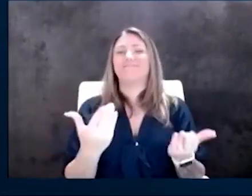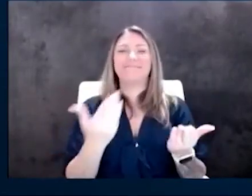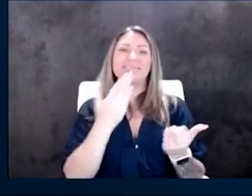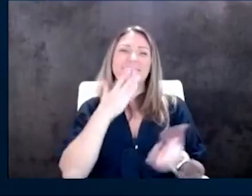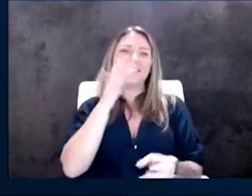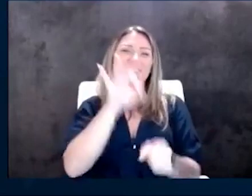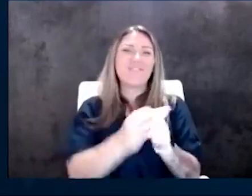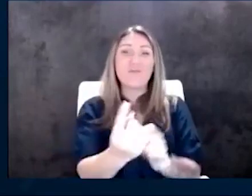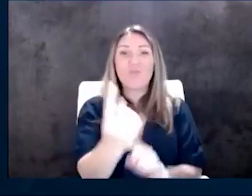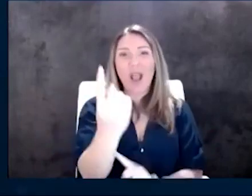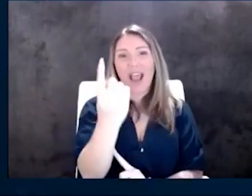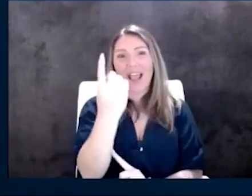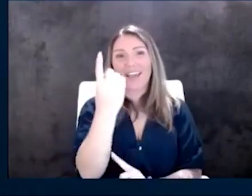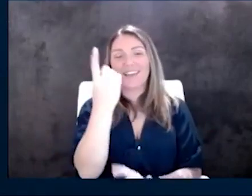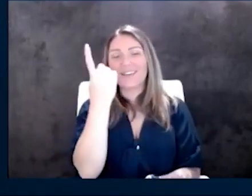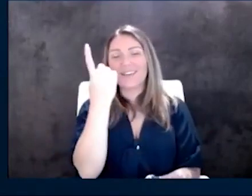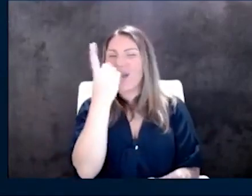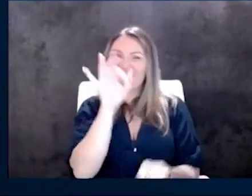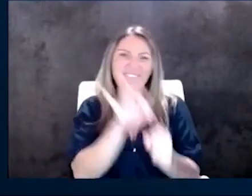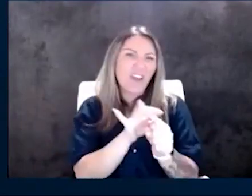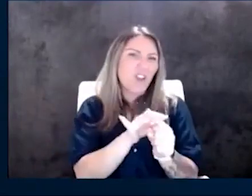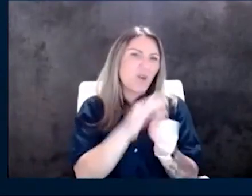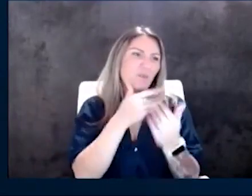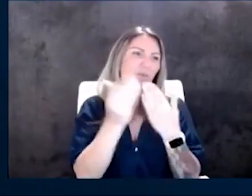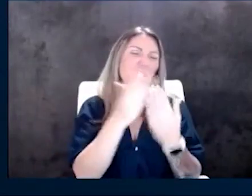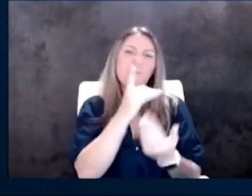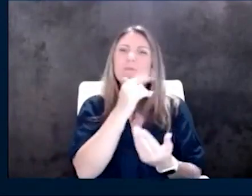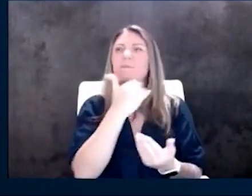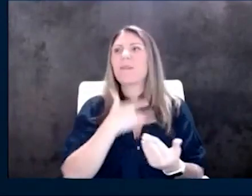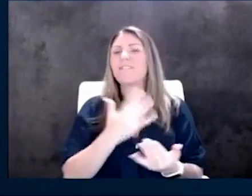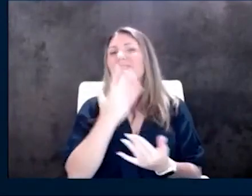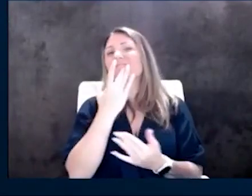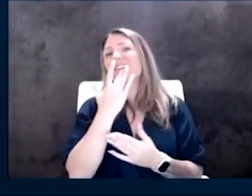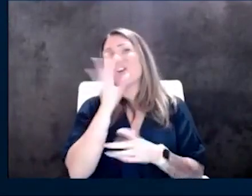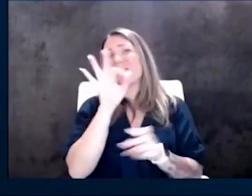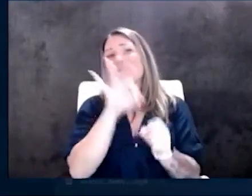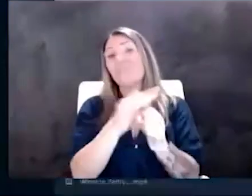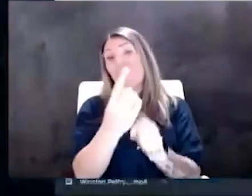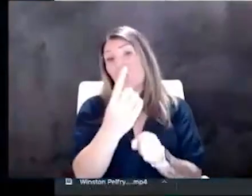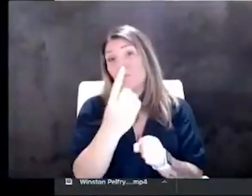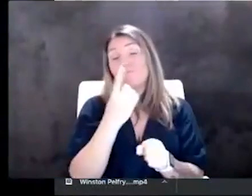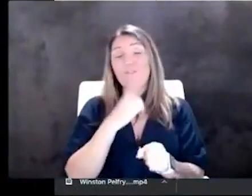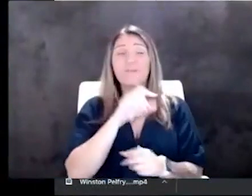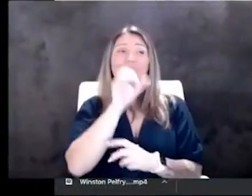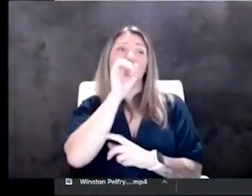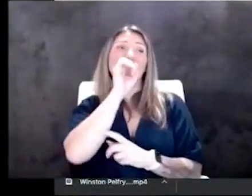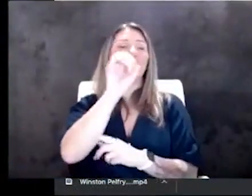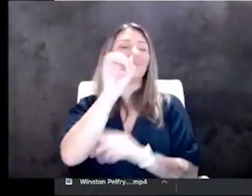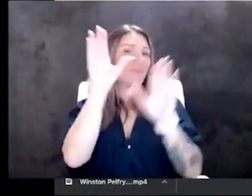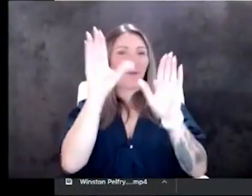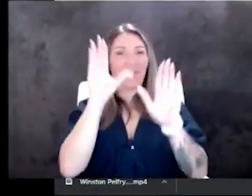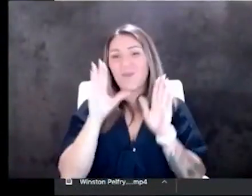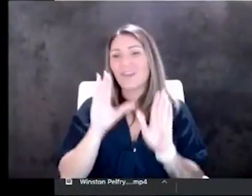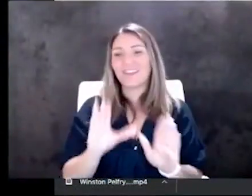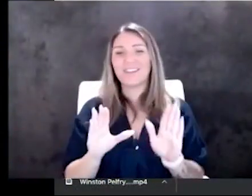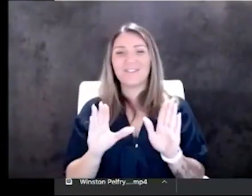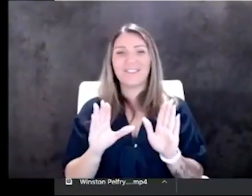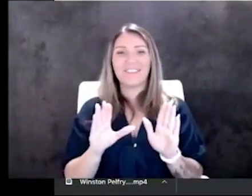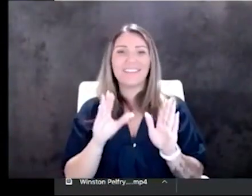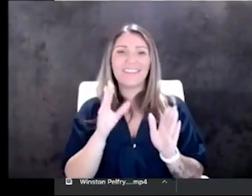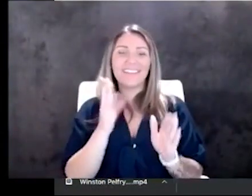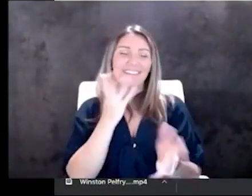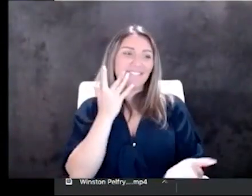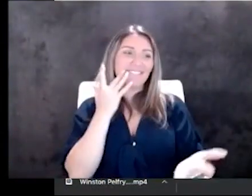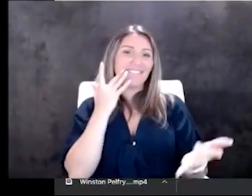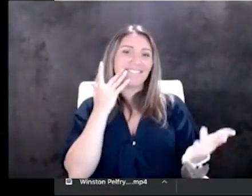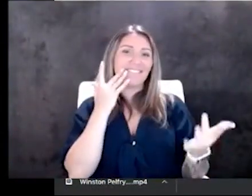one vote. For whoever my favorite viewer is out there will vote one vote for the lovable, wonderful, lovely John Lithgow.